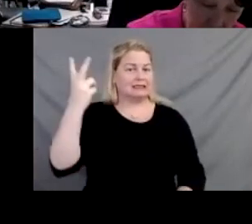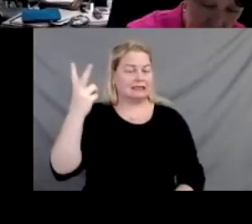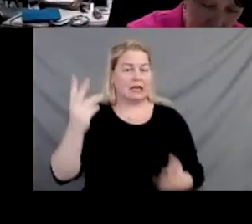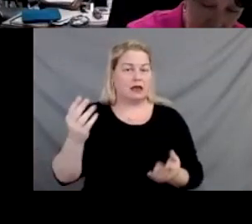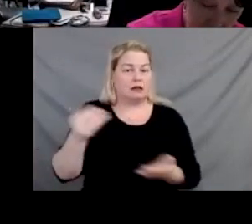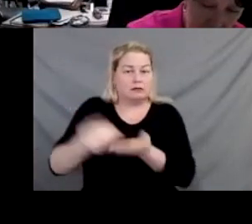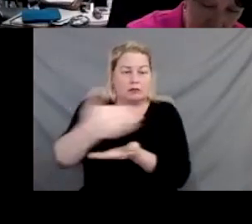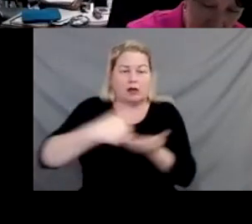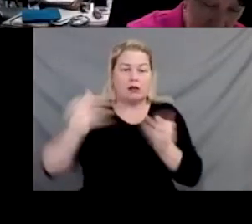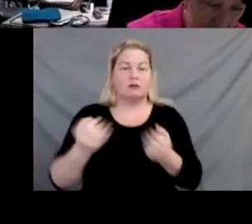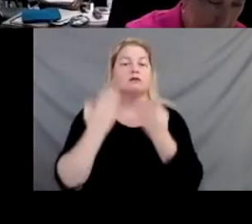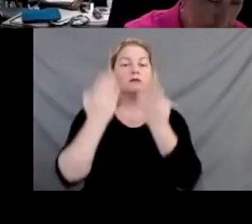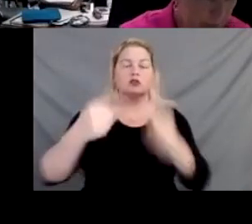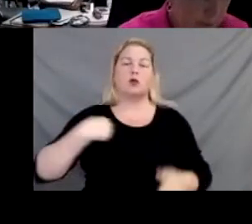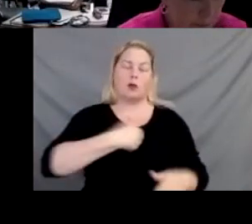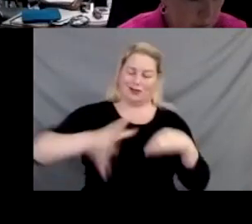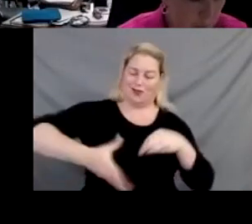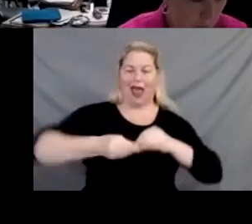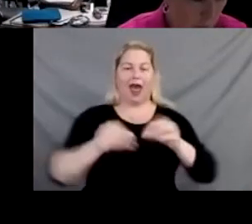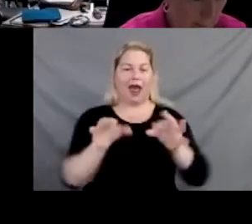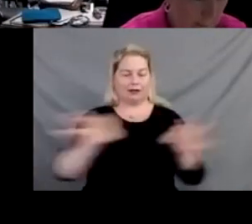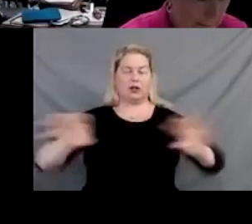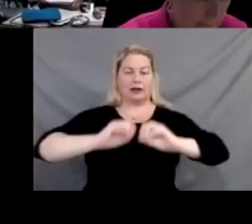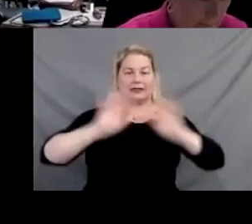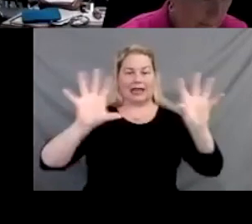add that clarity to this document.